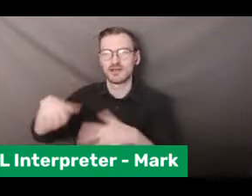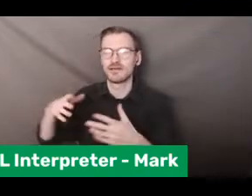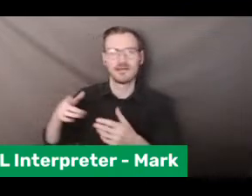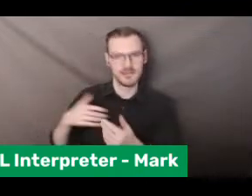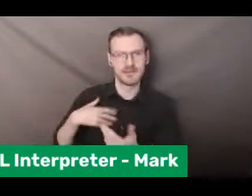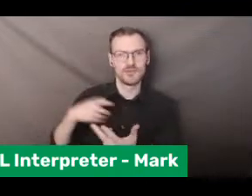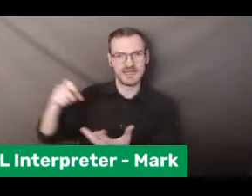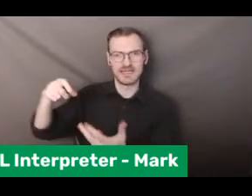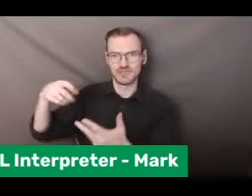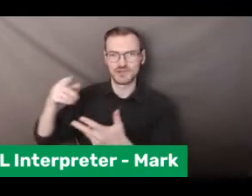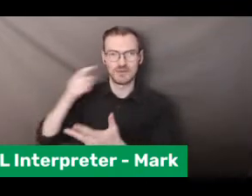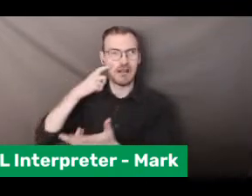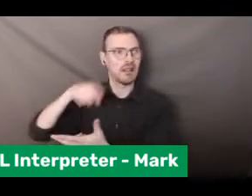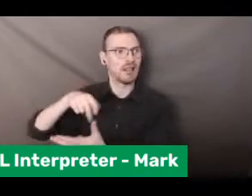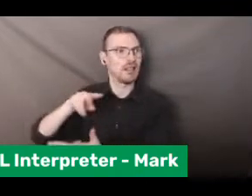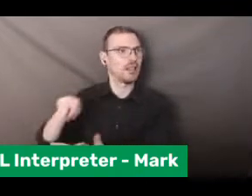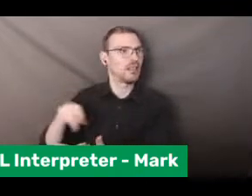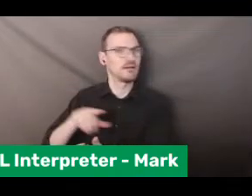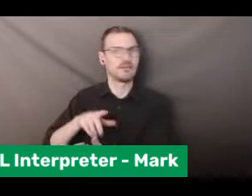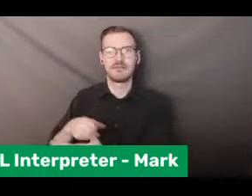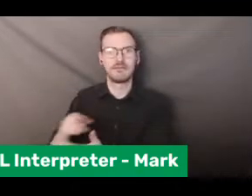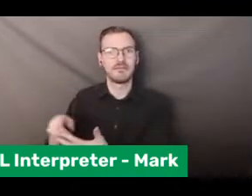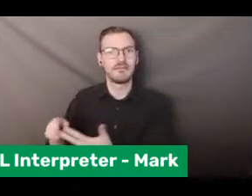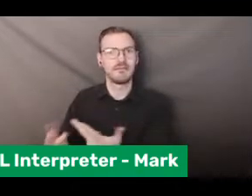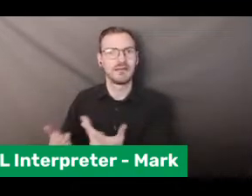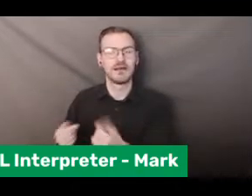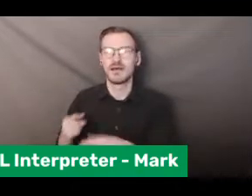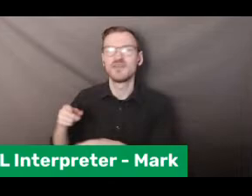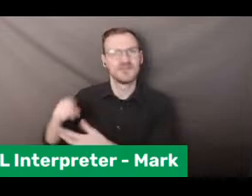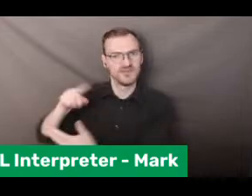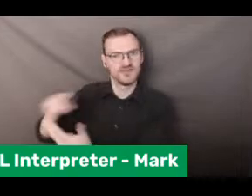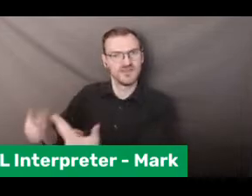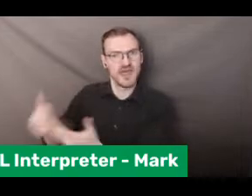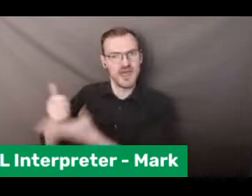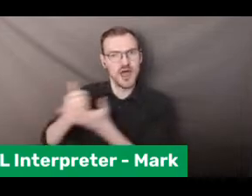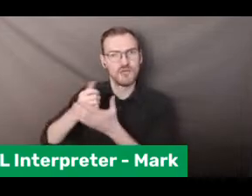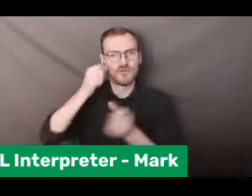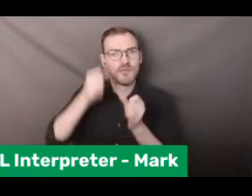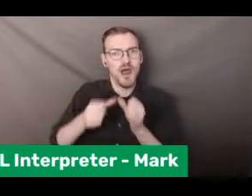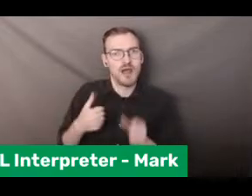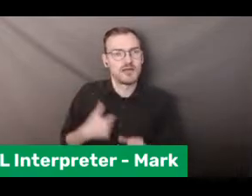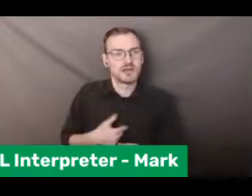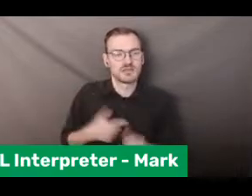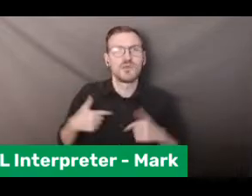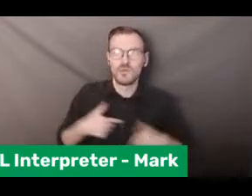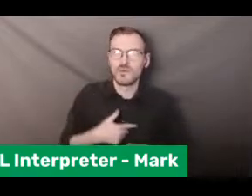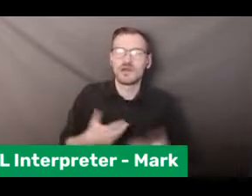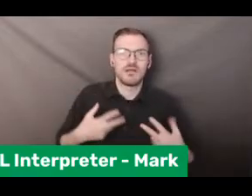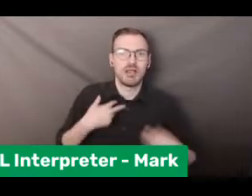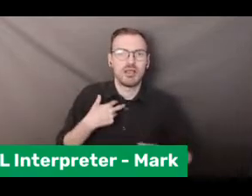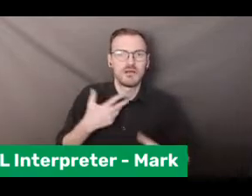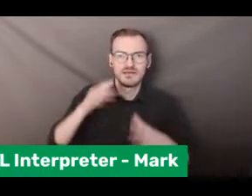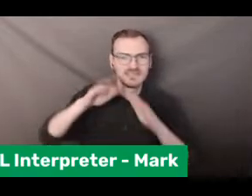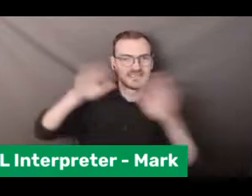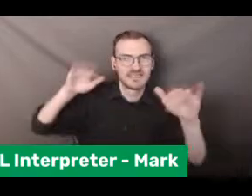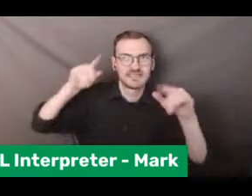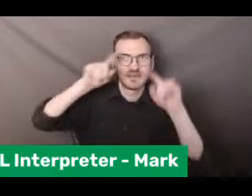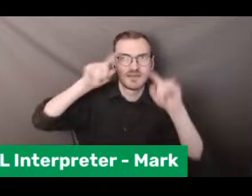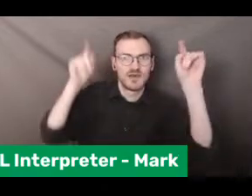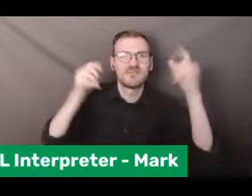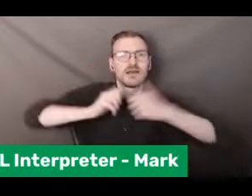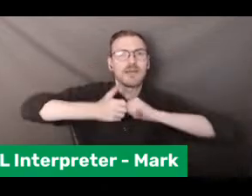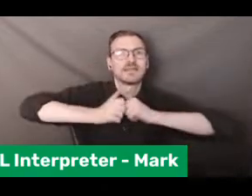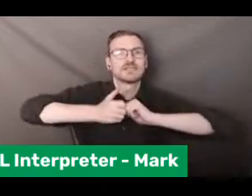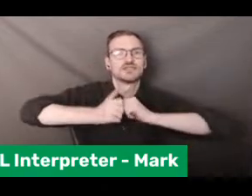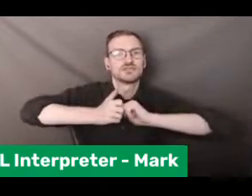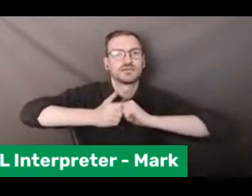forget our interconnectedness. They help remind us that we're in a system of competition, that it doesn't matter